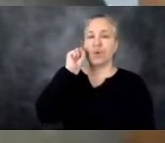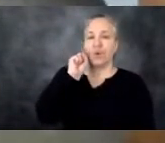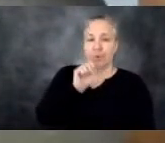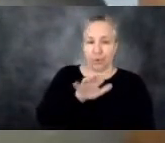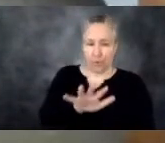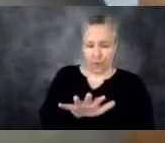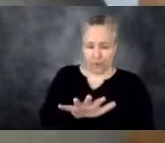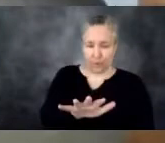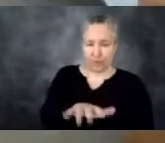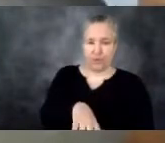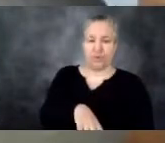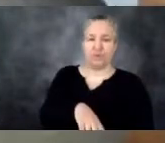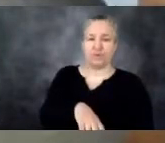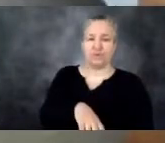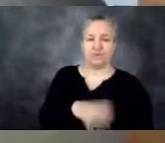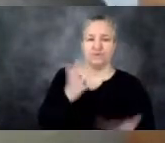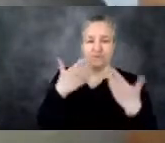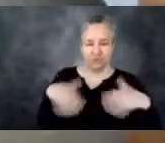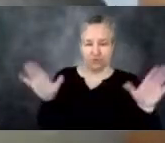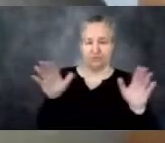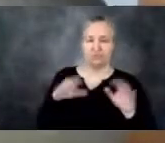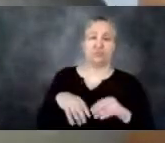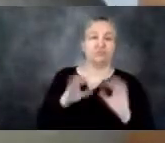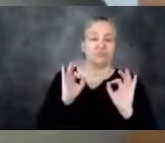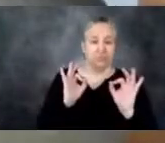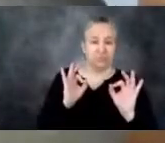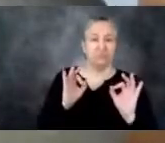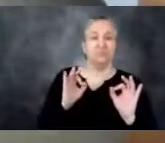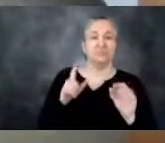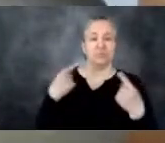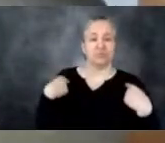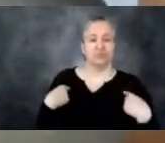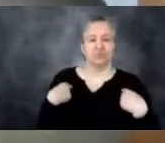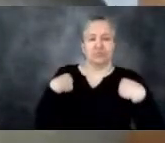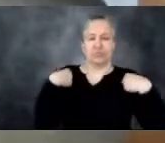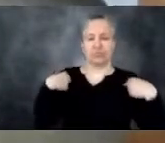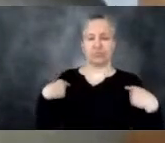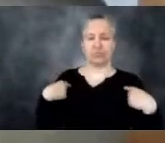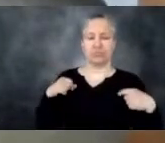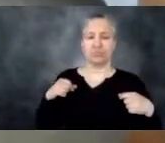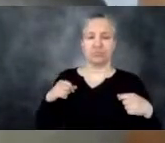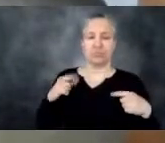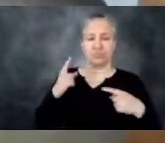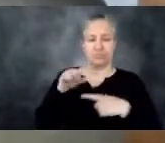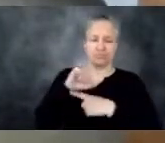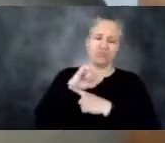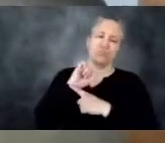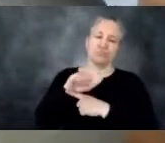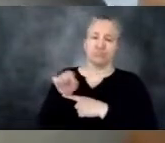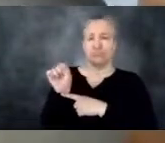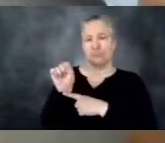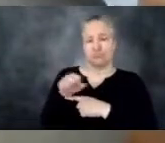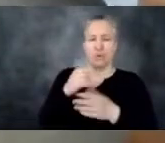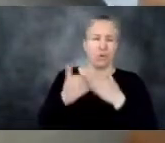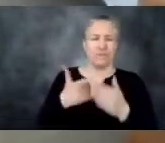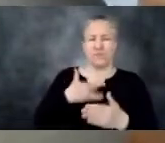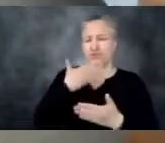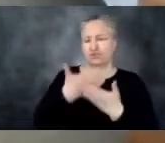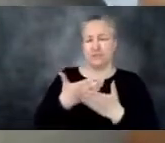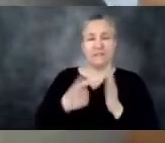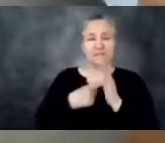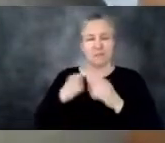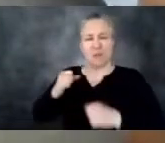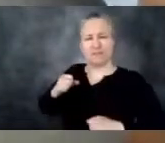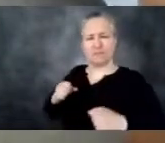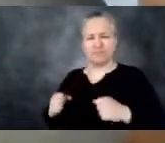and exhale. Nice job. All right, from here, just roll those shoulders out, move your neck around, whatever feels good for you. Sometimes it feels good